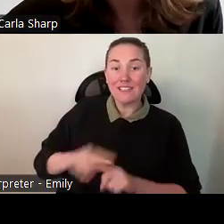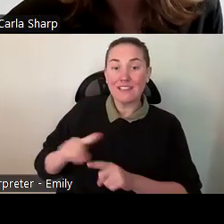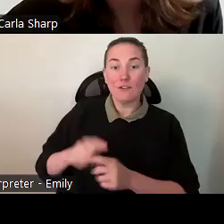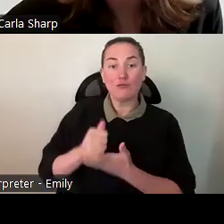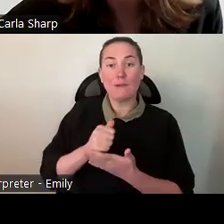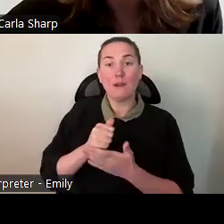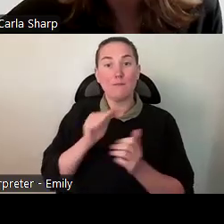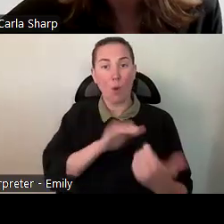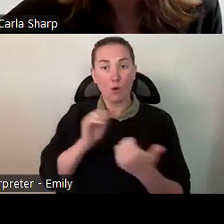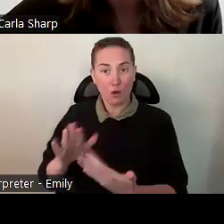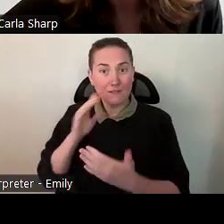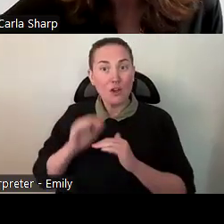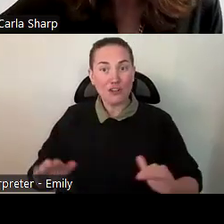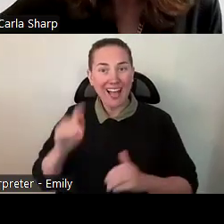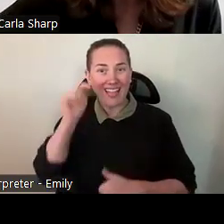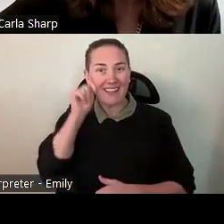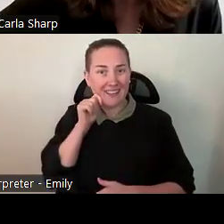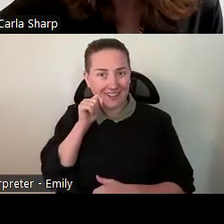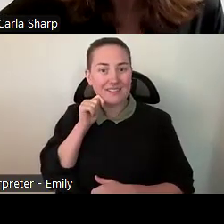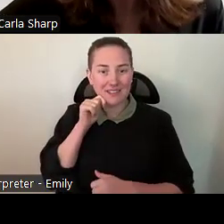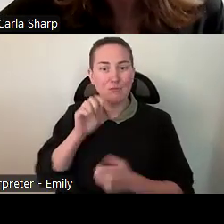child and adolescent problems.